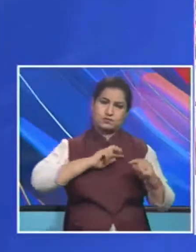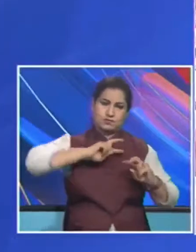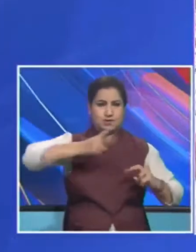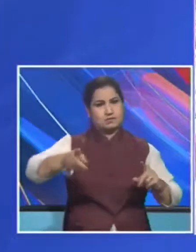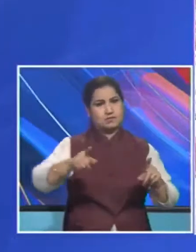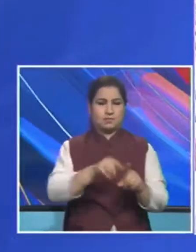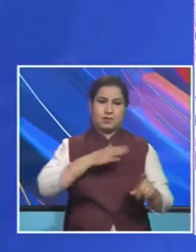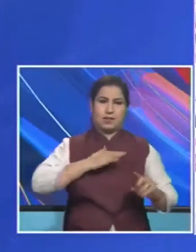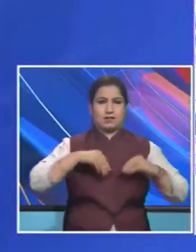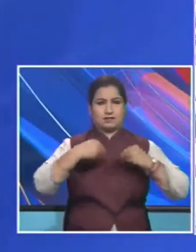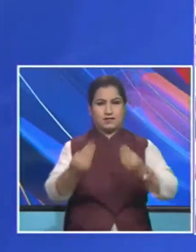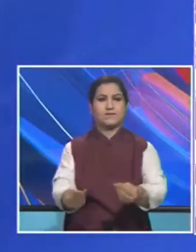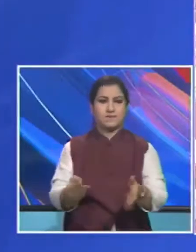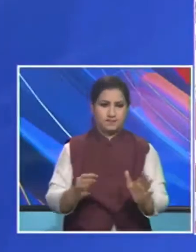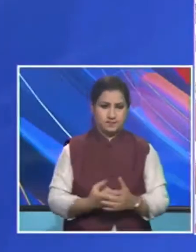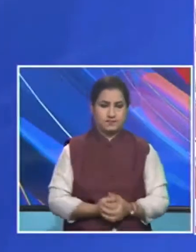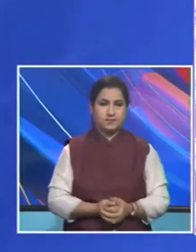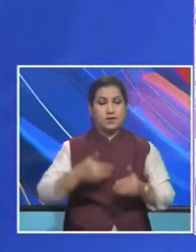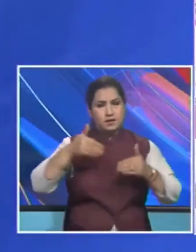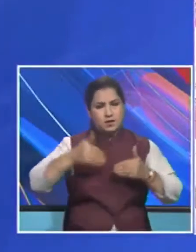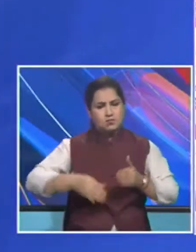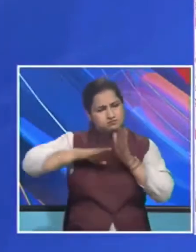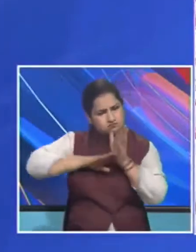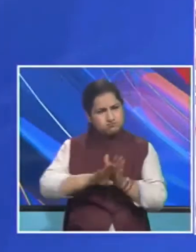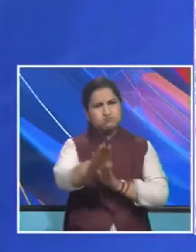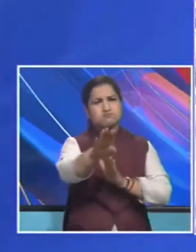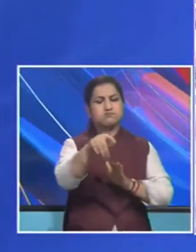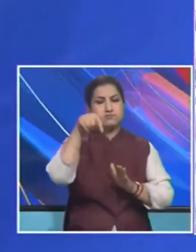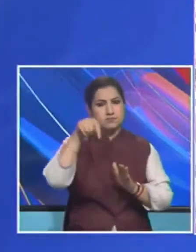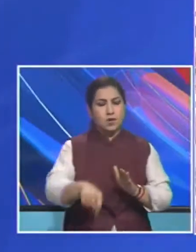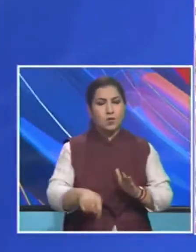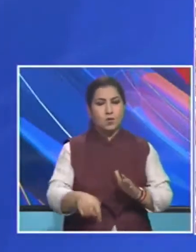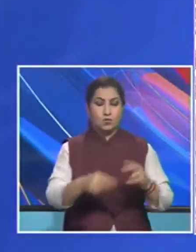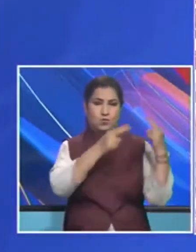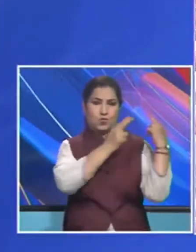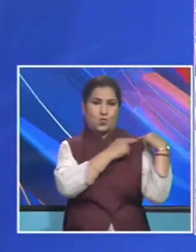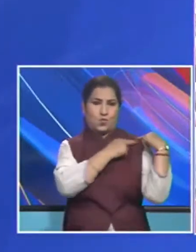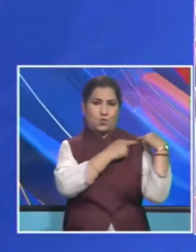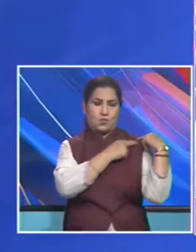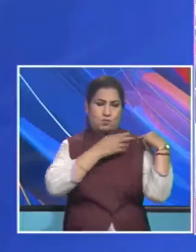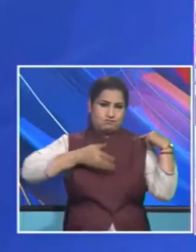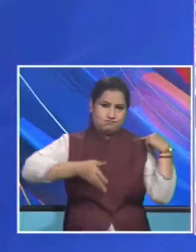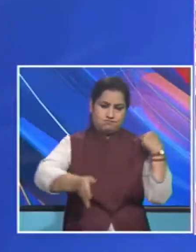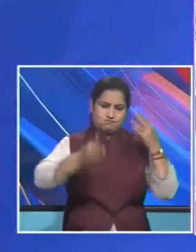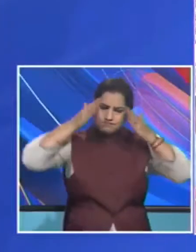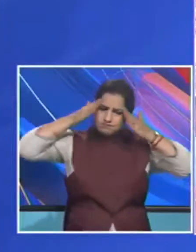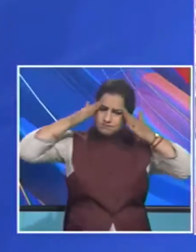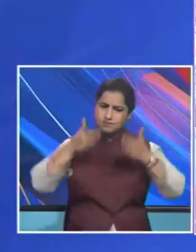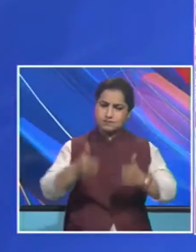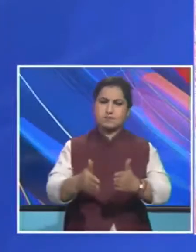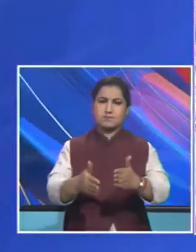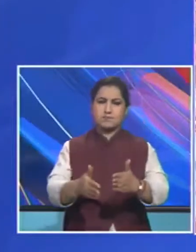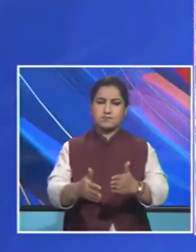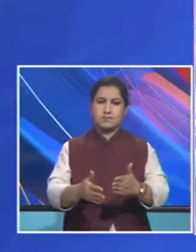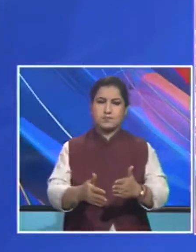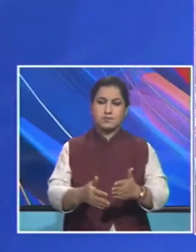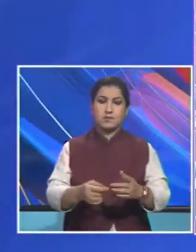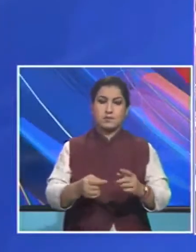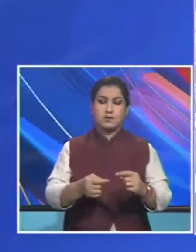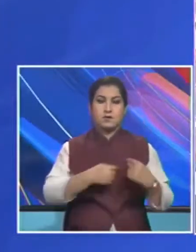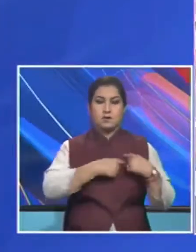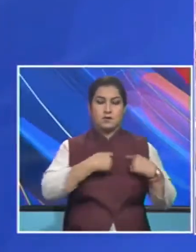us all unite and move forward on the path of duty with a dedicated spirit to build a glorious